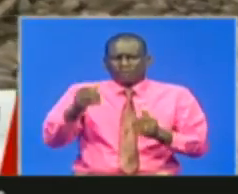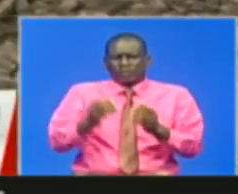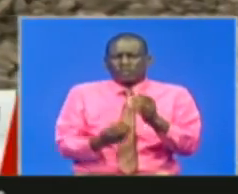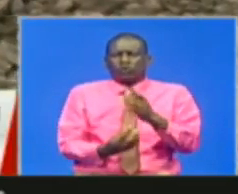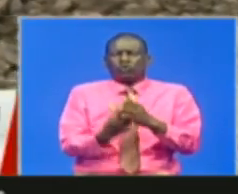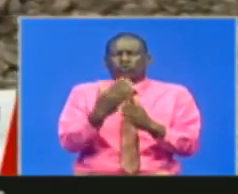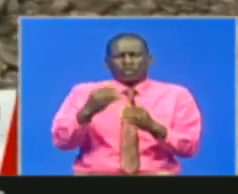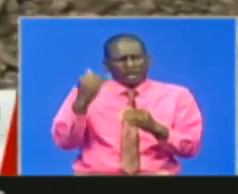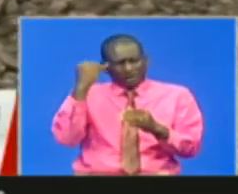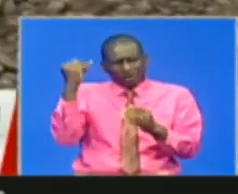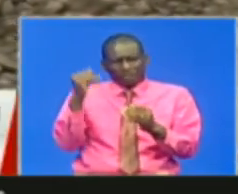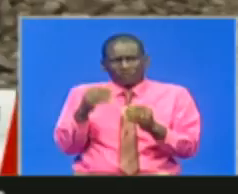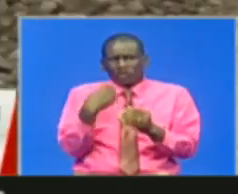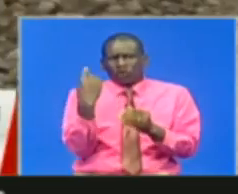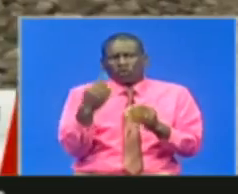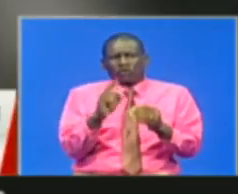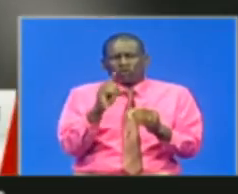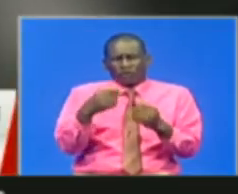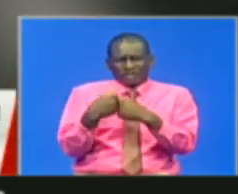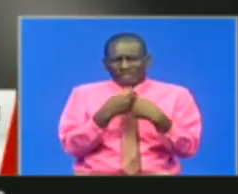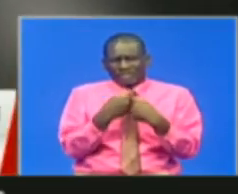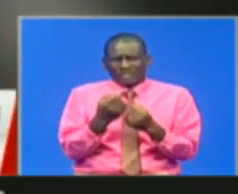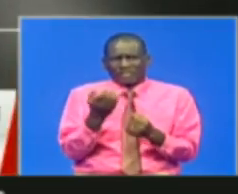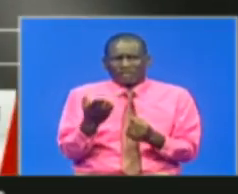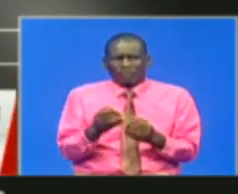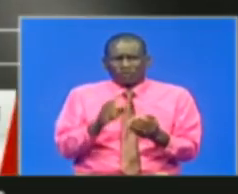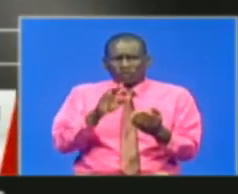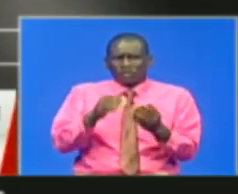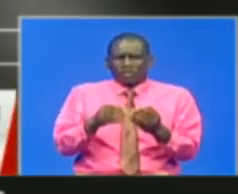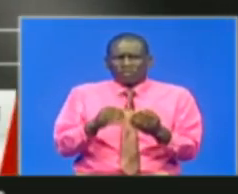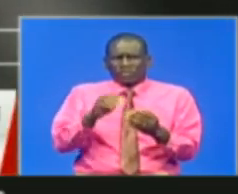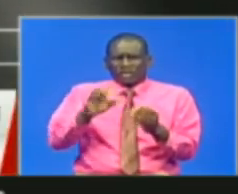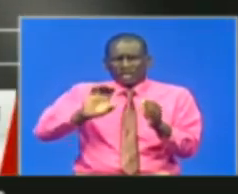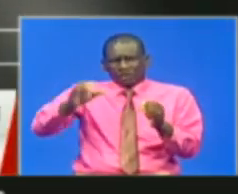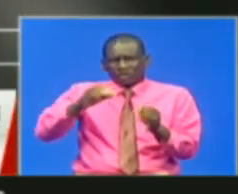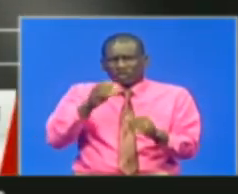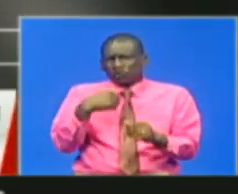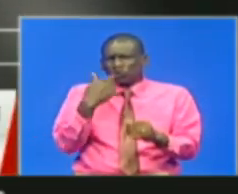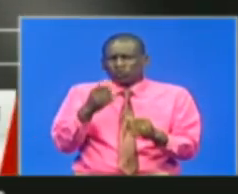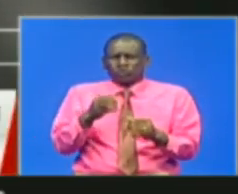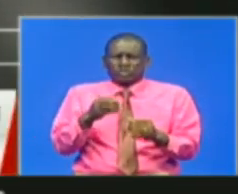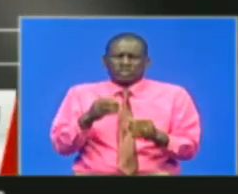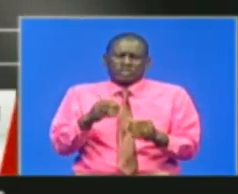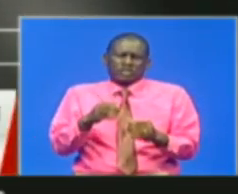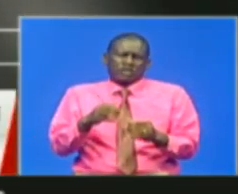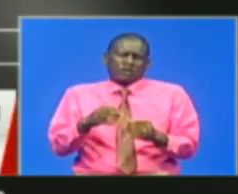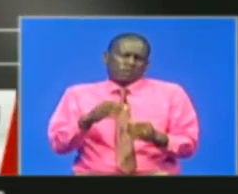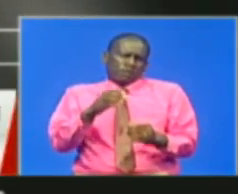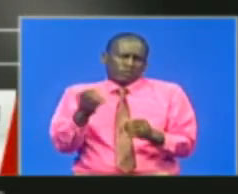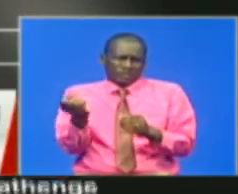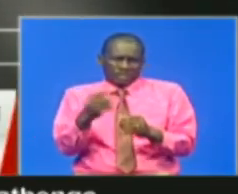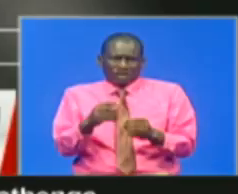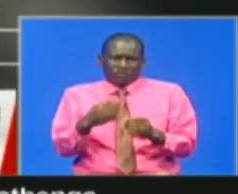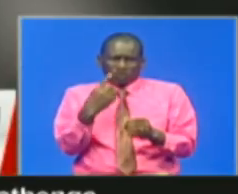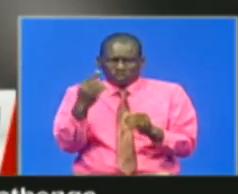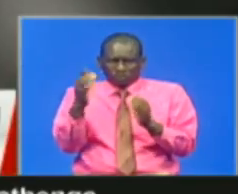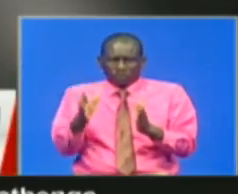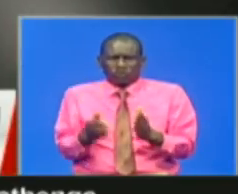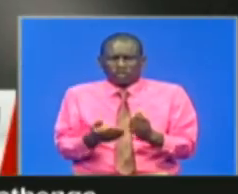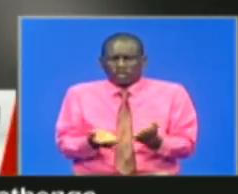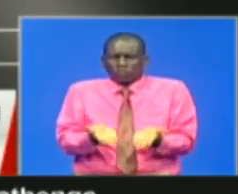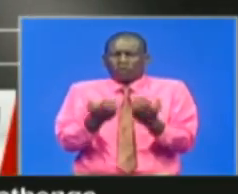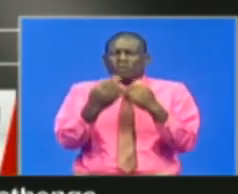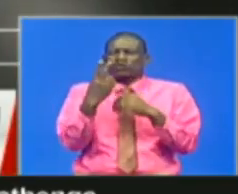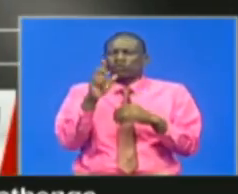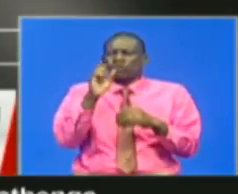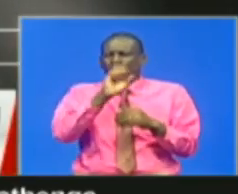picture, except for one challenge. The proportion of counties whose income per person falls below the national average rose by